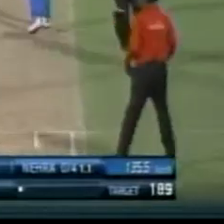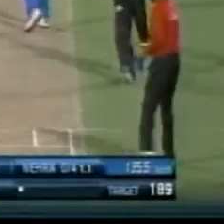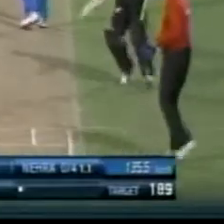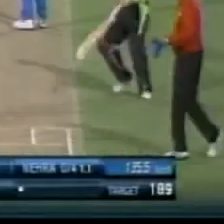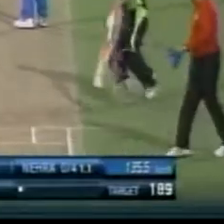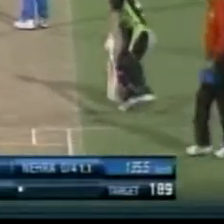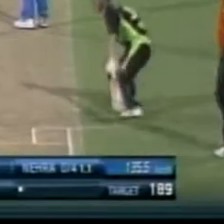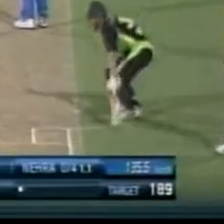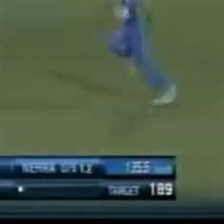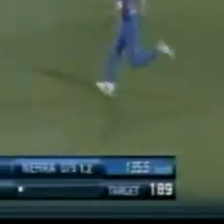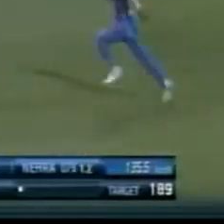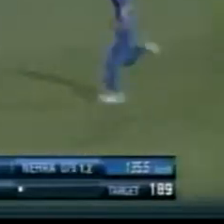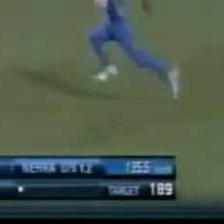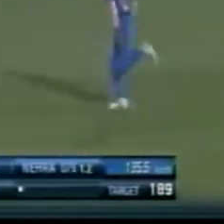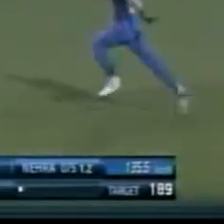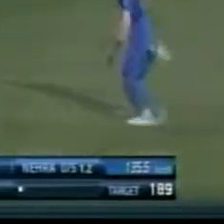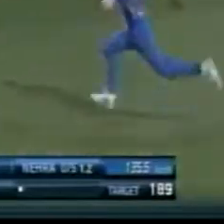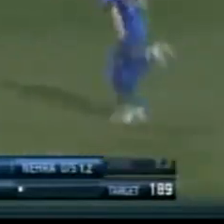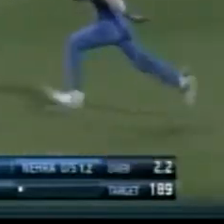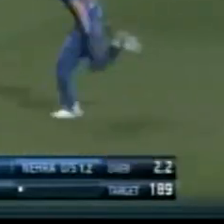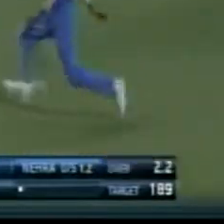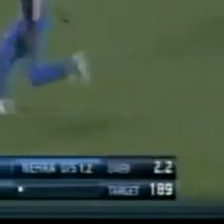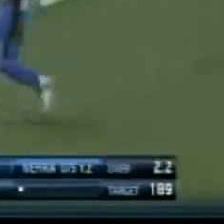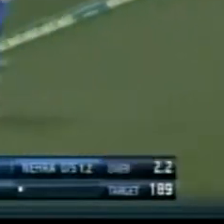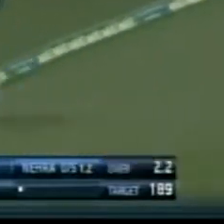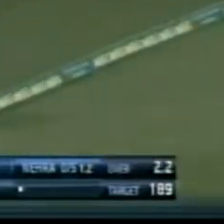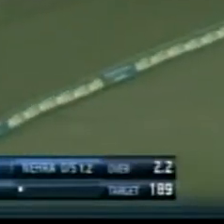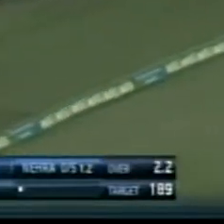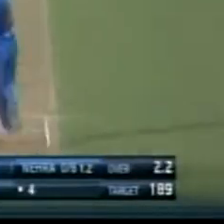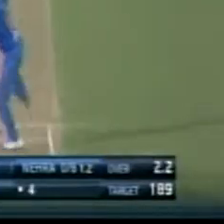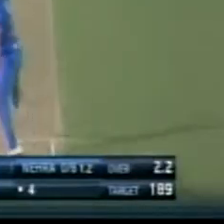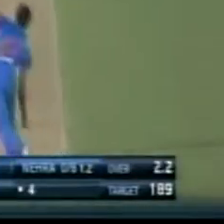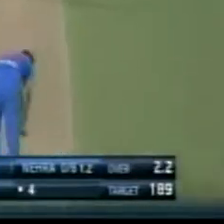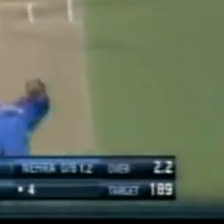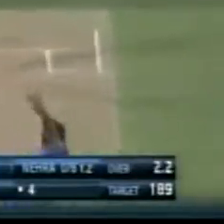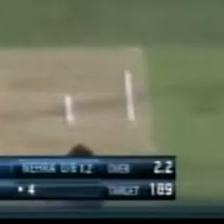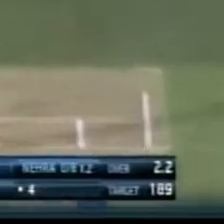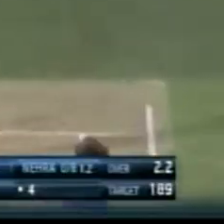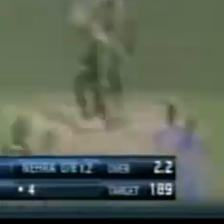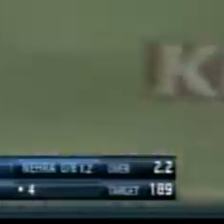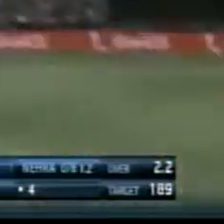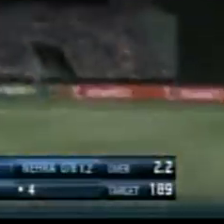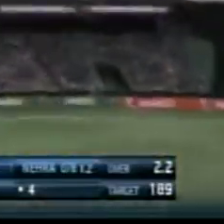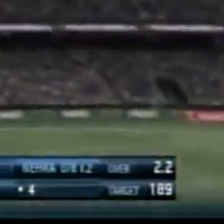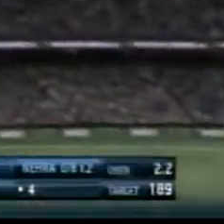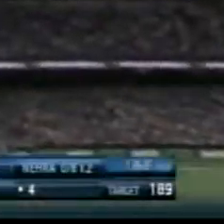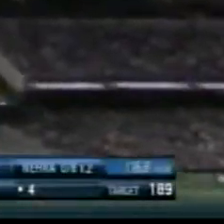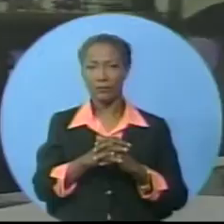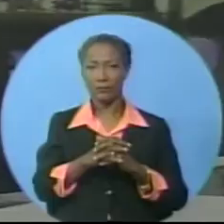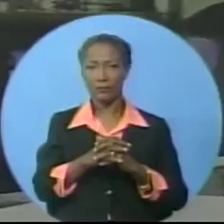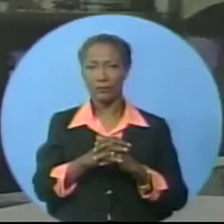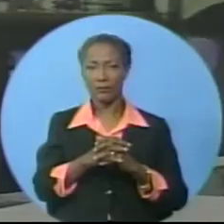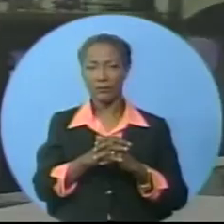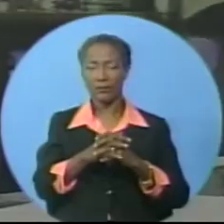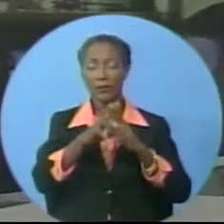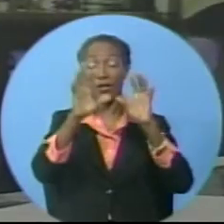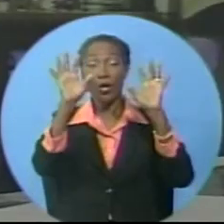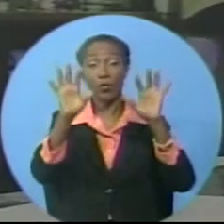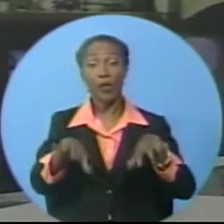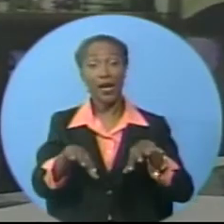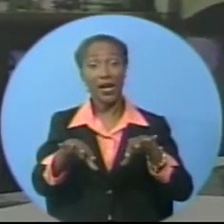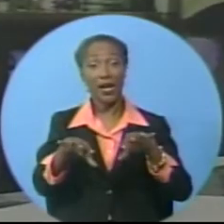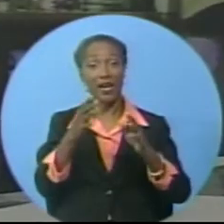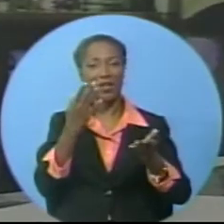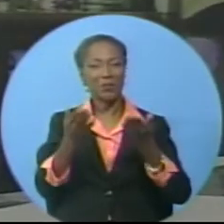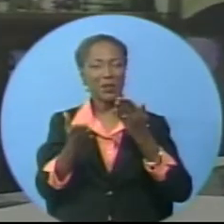towards viable ICC rating points. Damien Best, CBC Sports. Rain is in